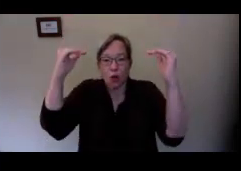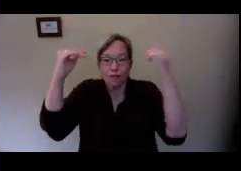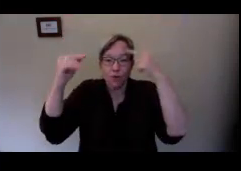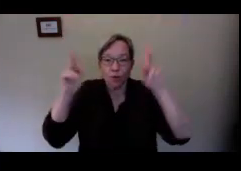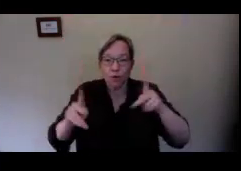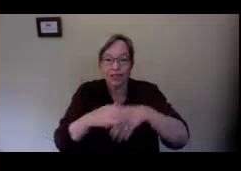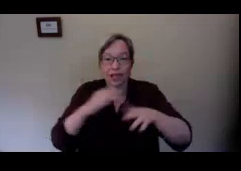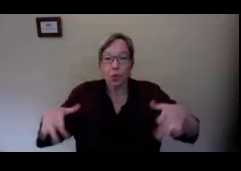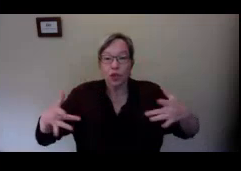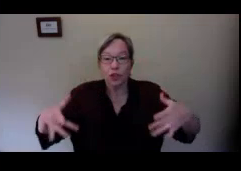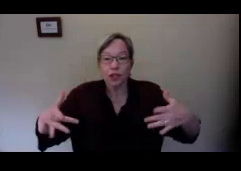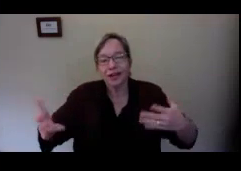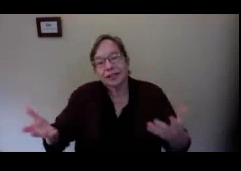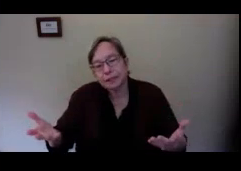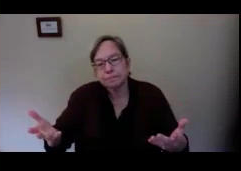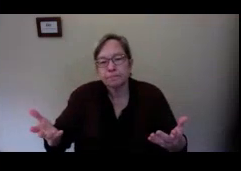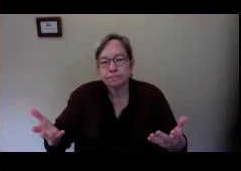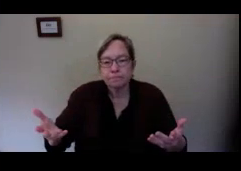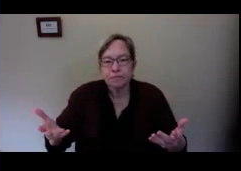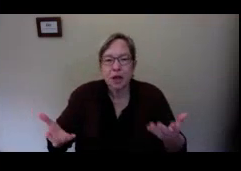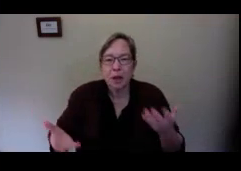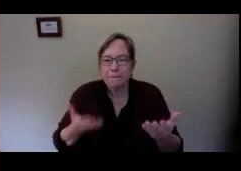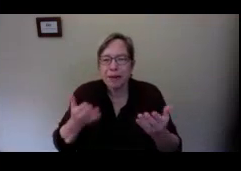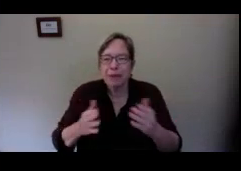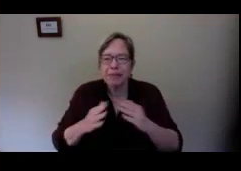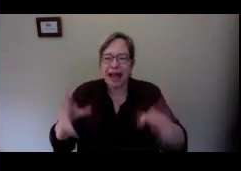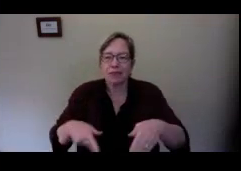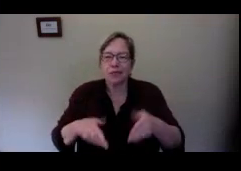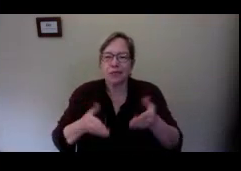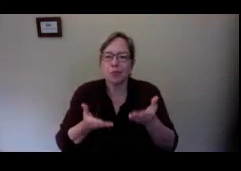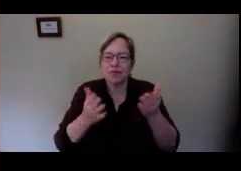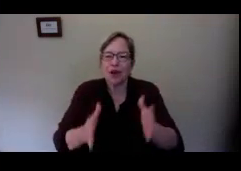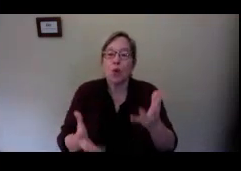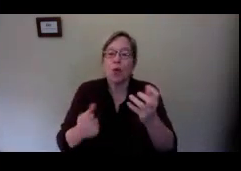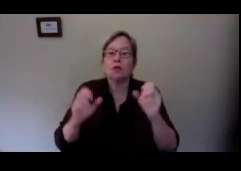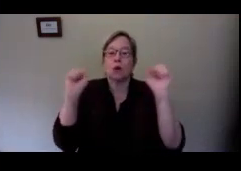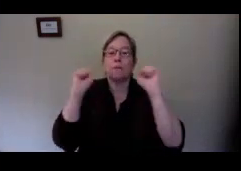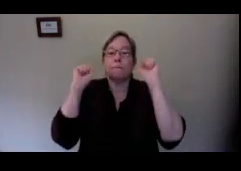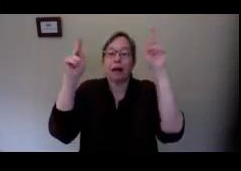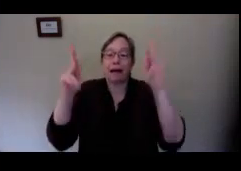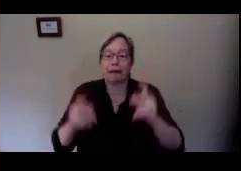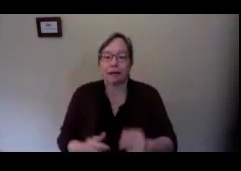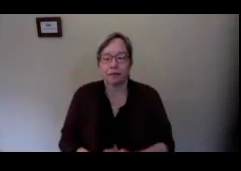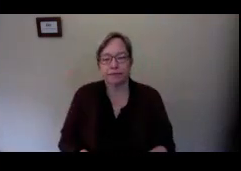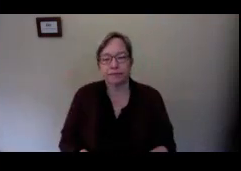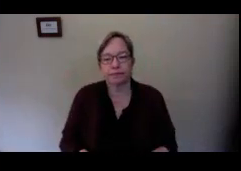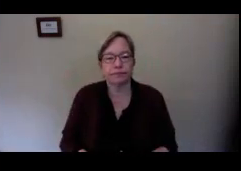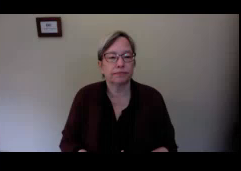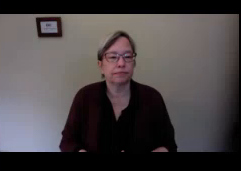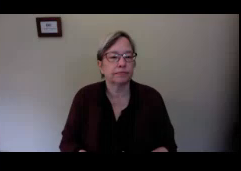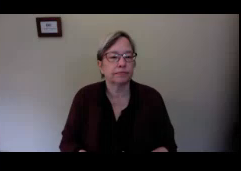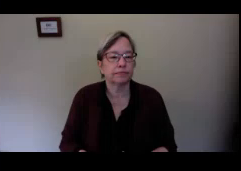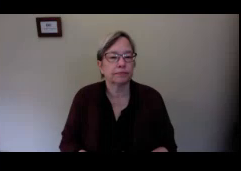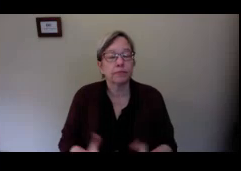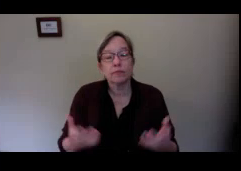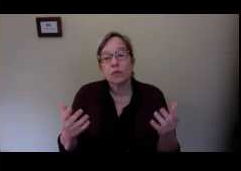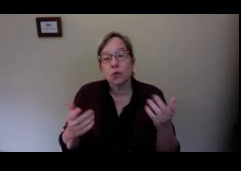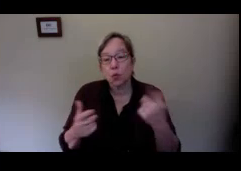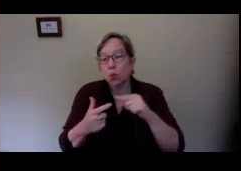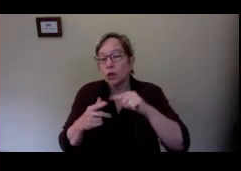be something that the housing provider wants restored. No, this is important. If a housing